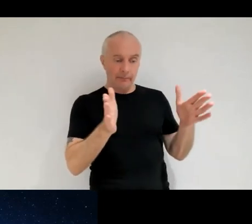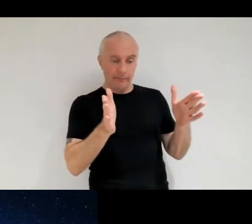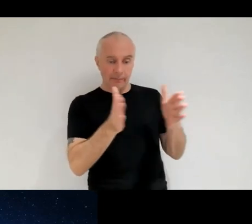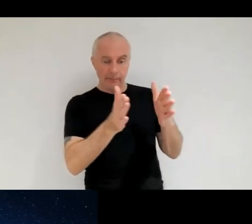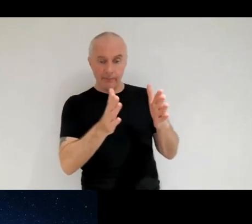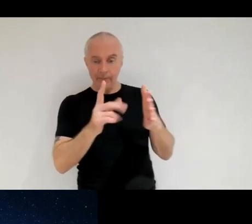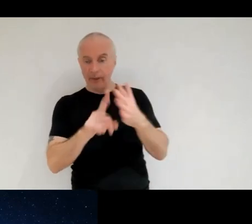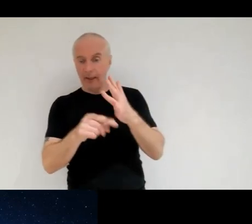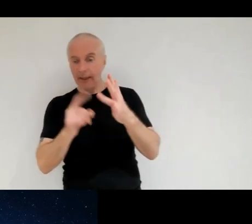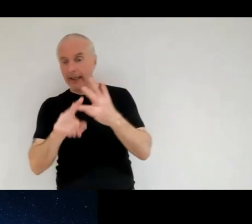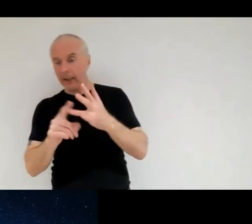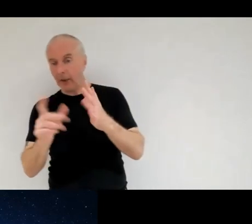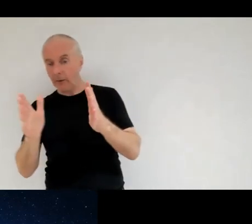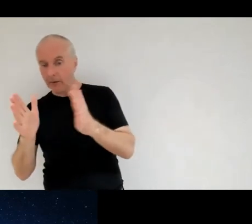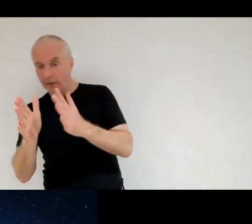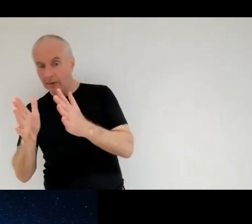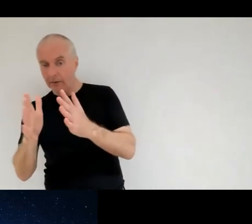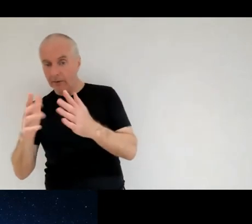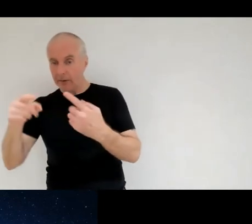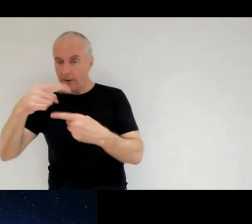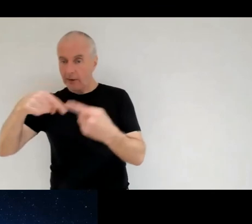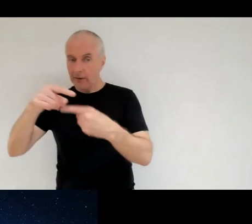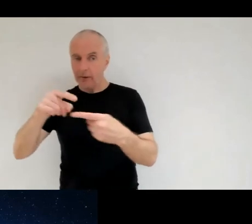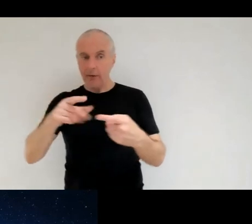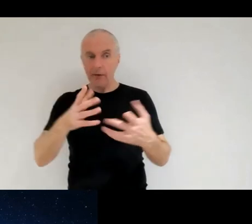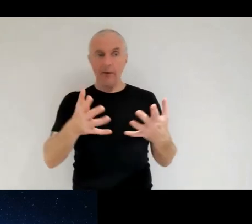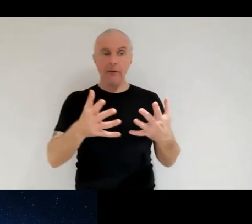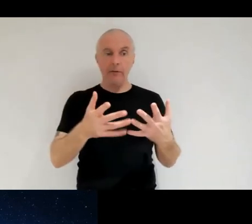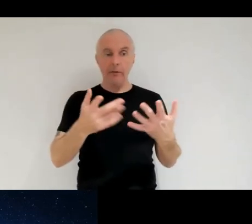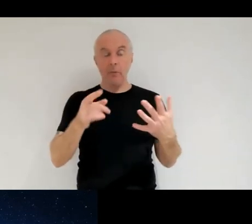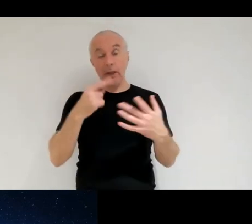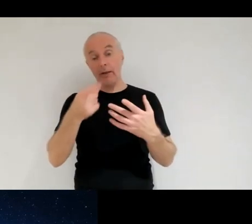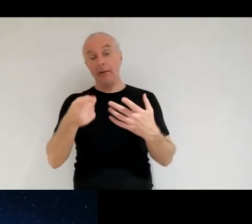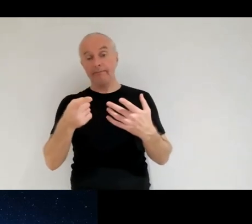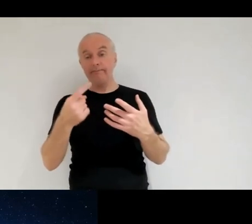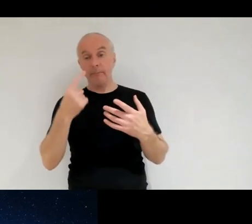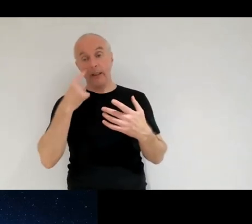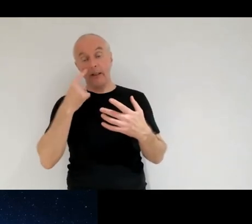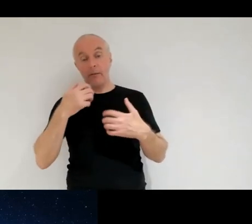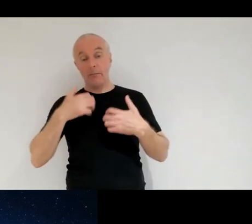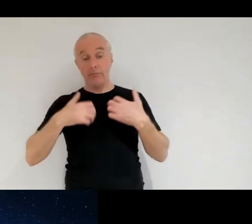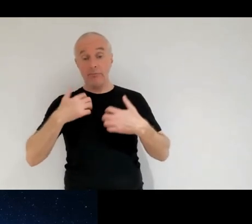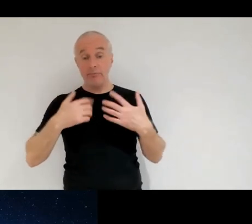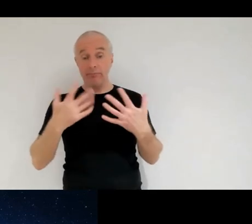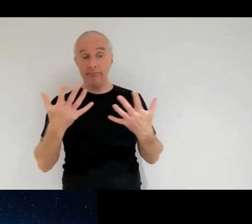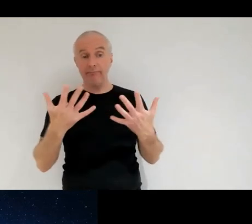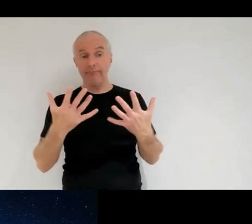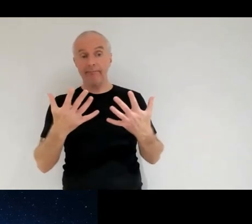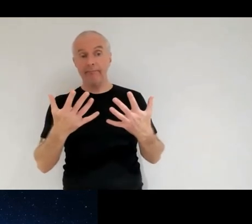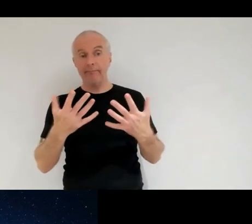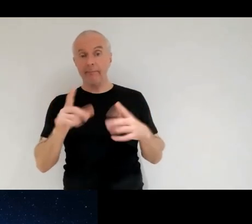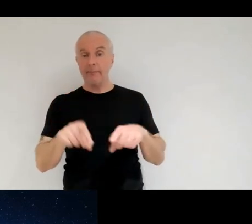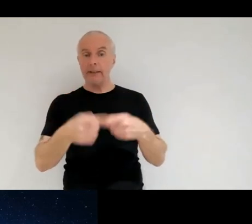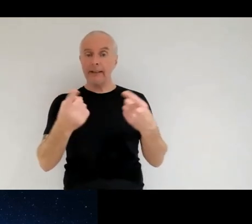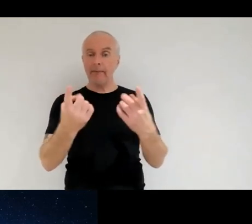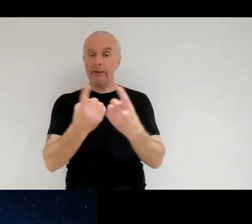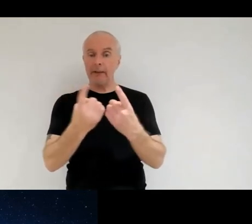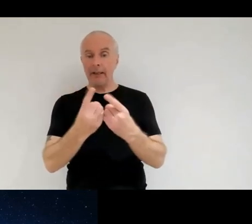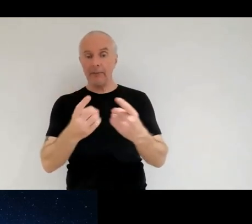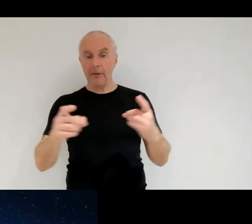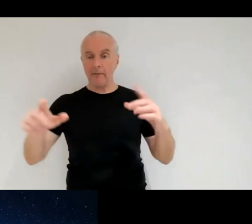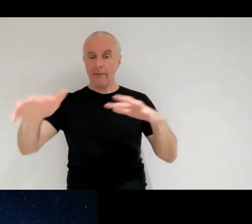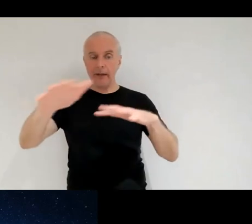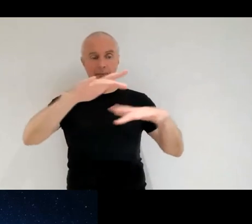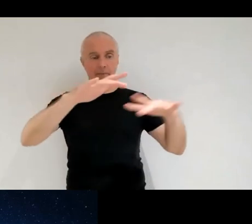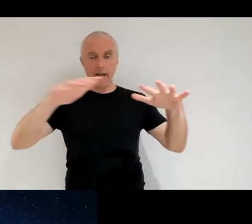LIGO might not ever see really highly spinning one. I think this is also going to tell us something really interesting about, you know, different types of populations and environments.